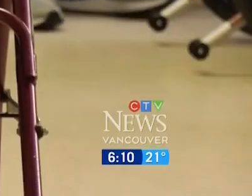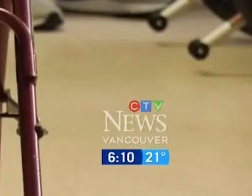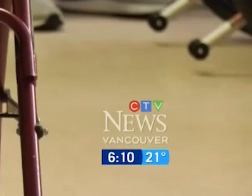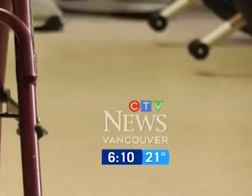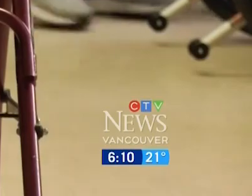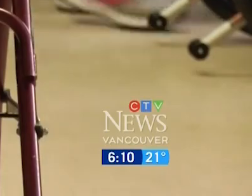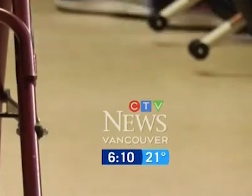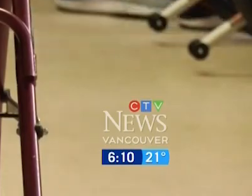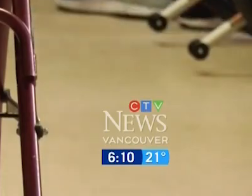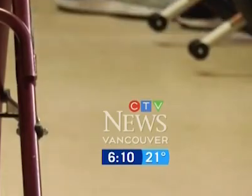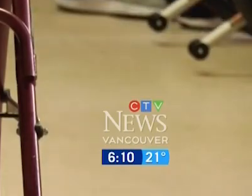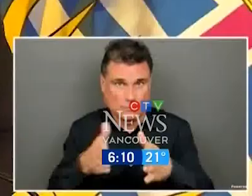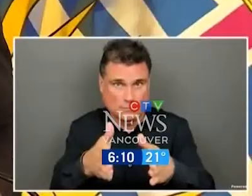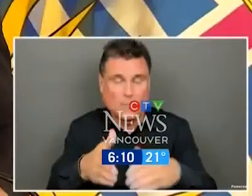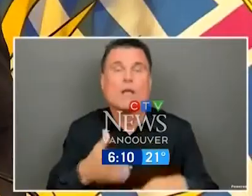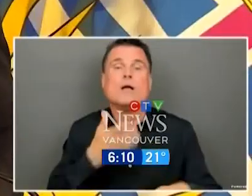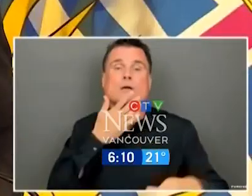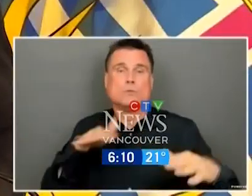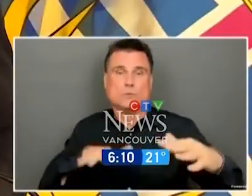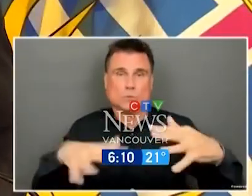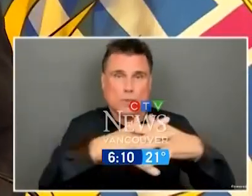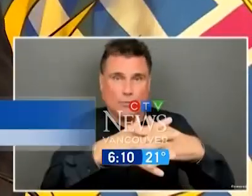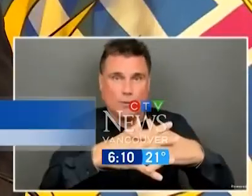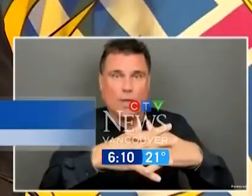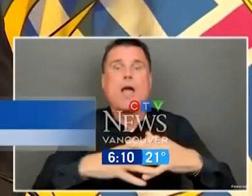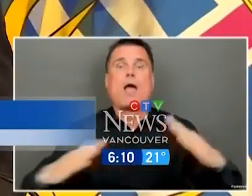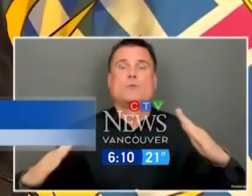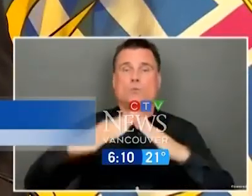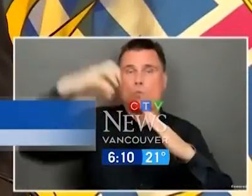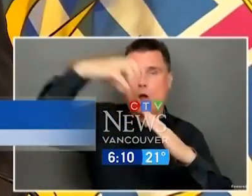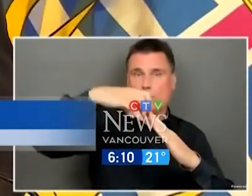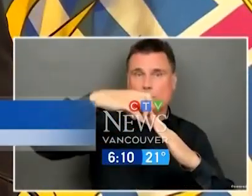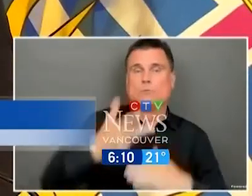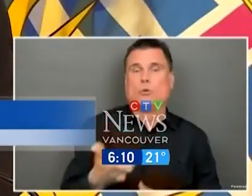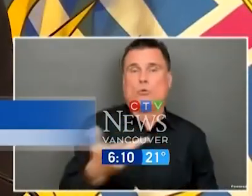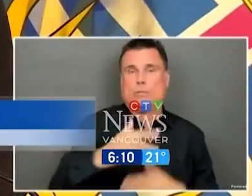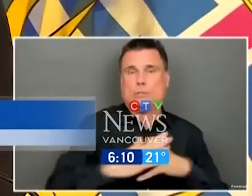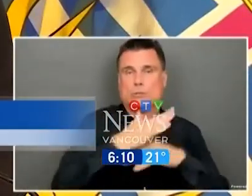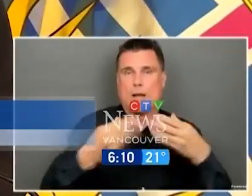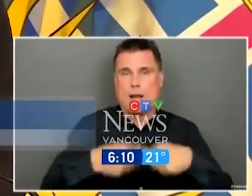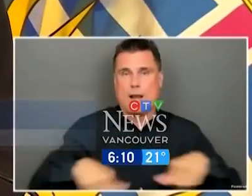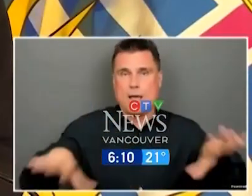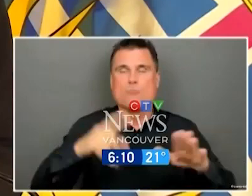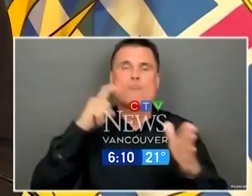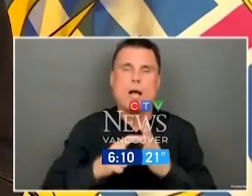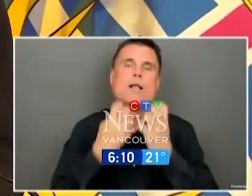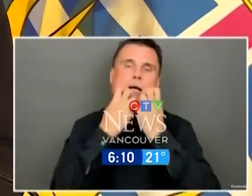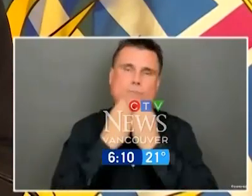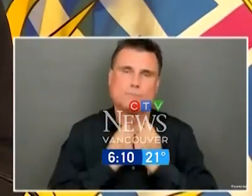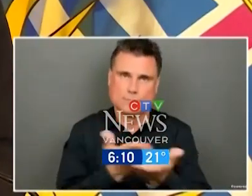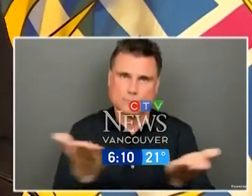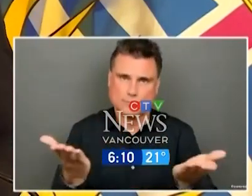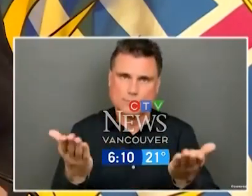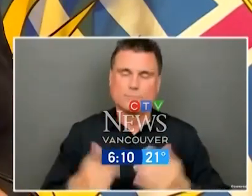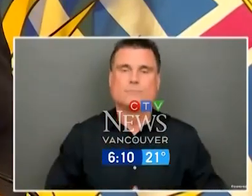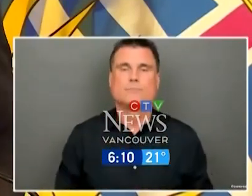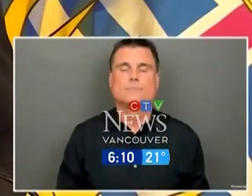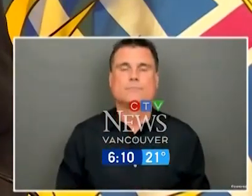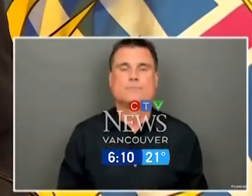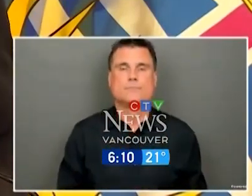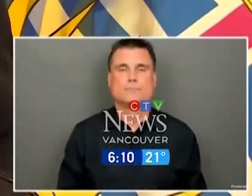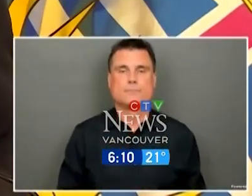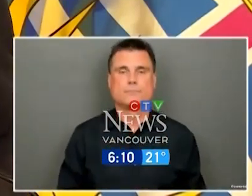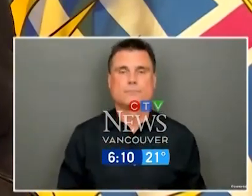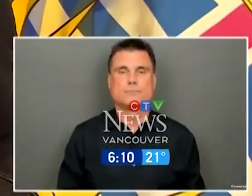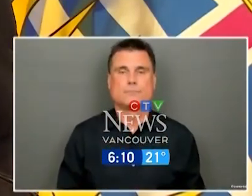will resume. Visitors will no longer need to schedule or book in advance to visit loved ones, and the limit on the number of visitors for each